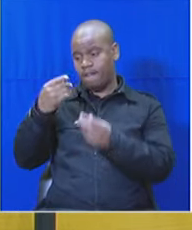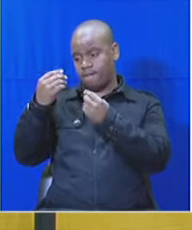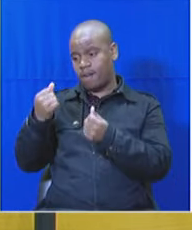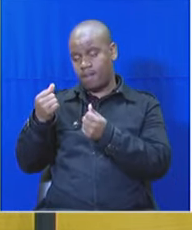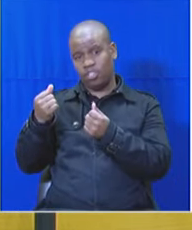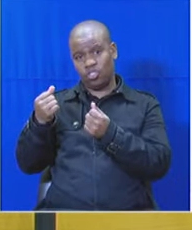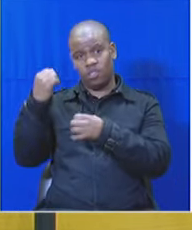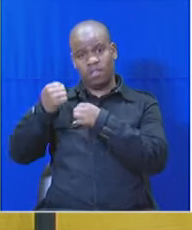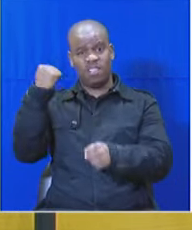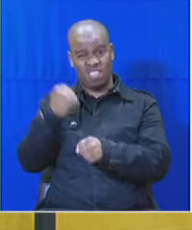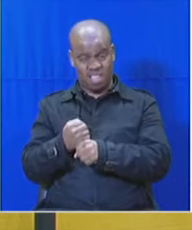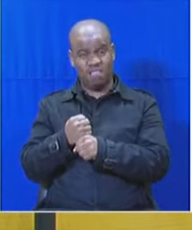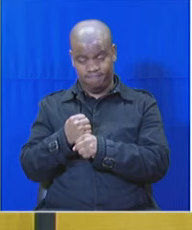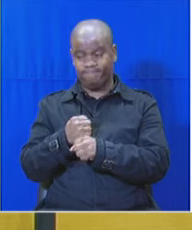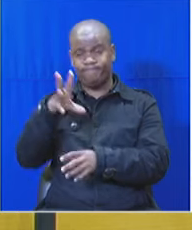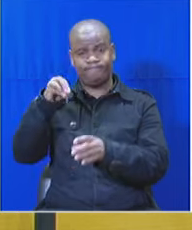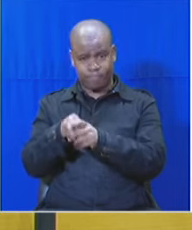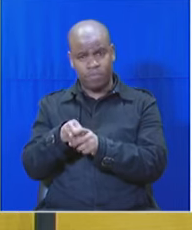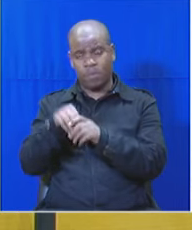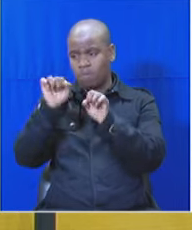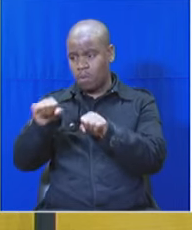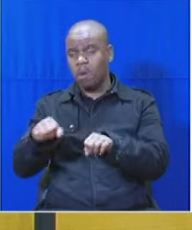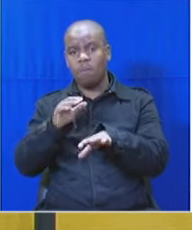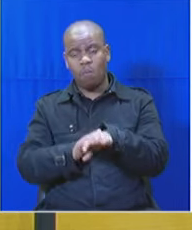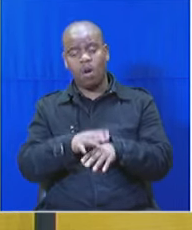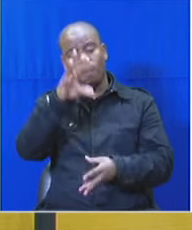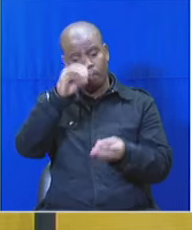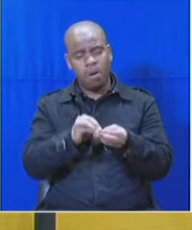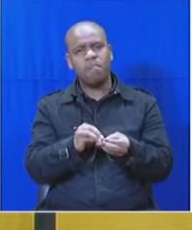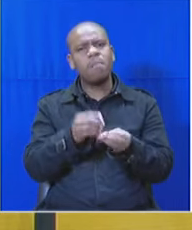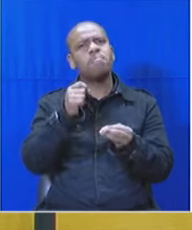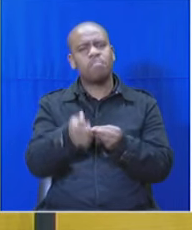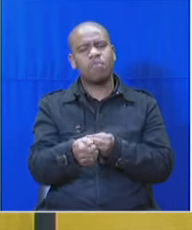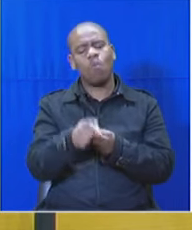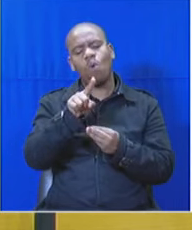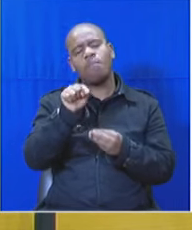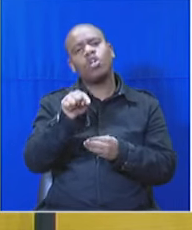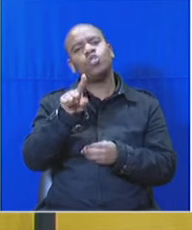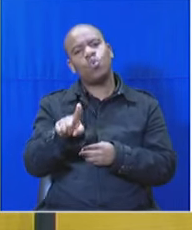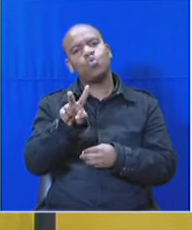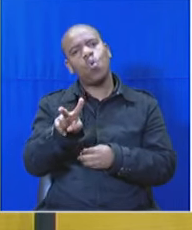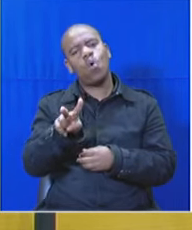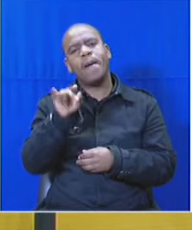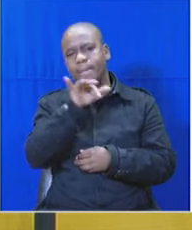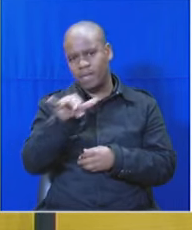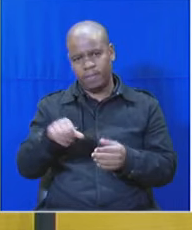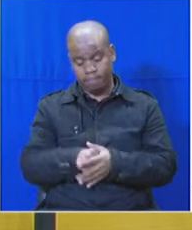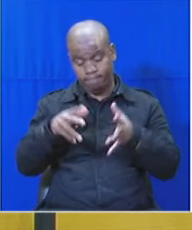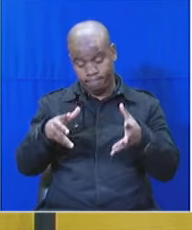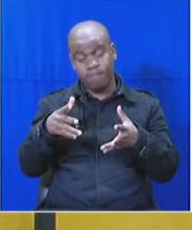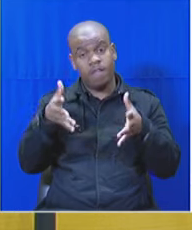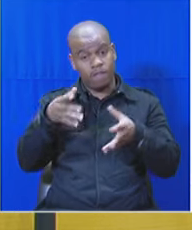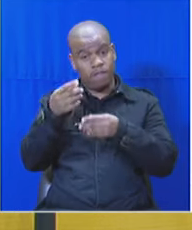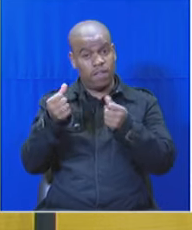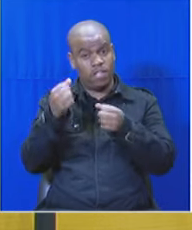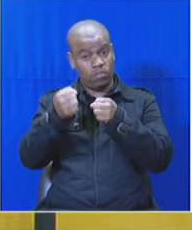acquired 209,580 hectares at a cost of 1.2 billion. For the current financial year, we